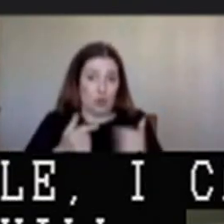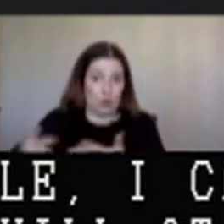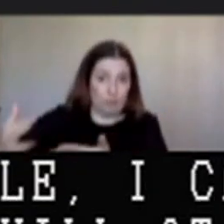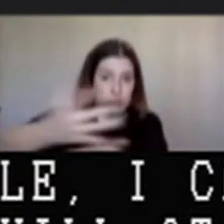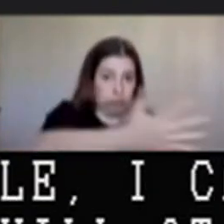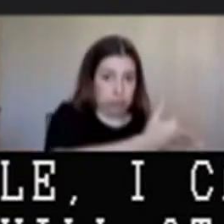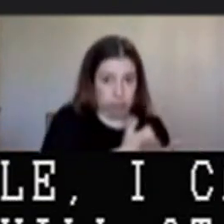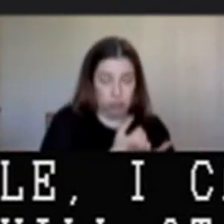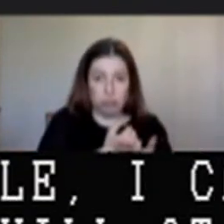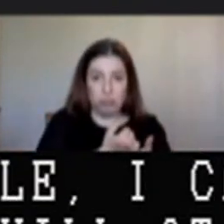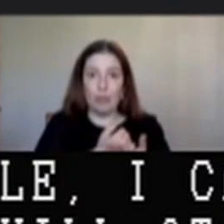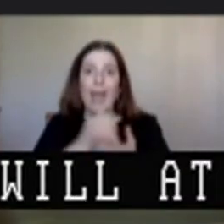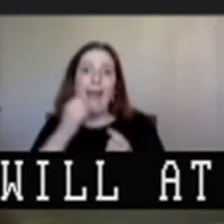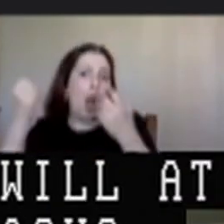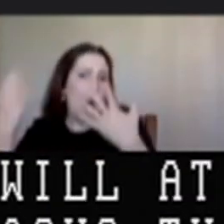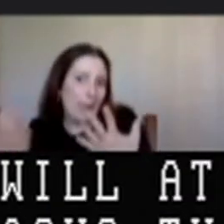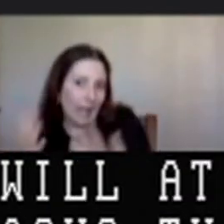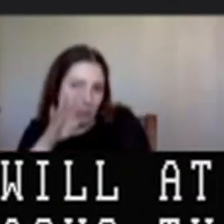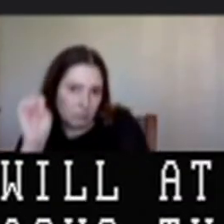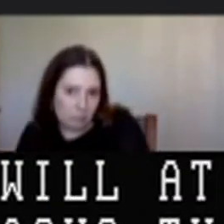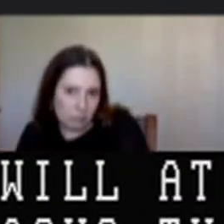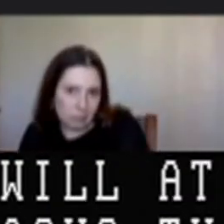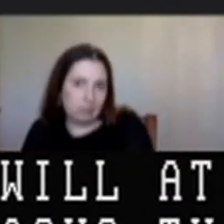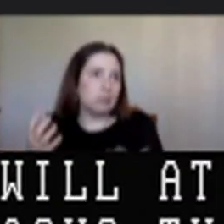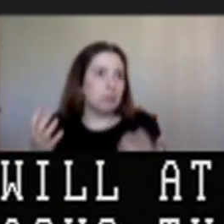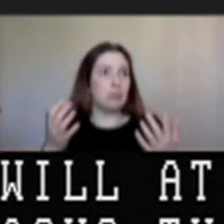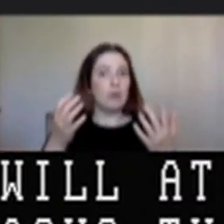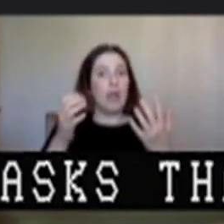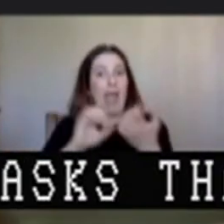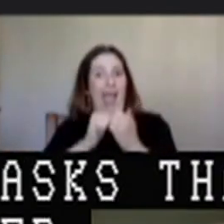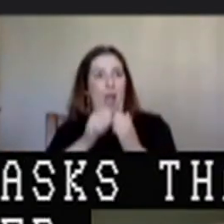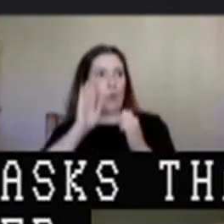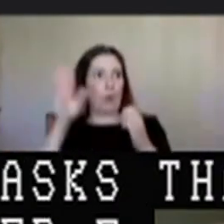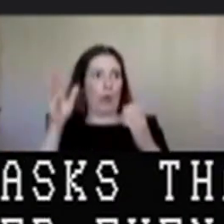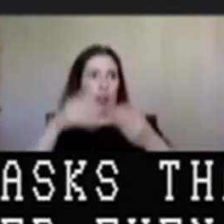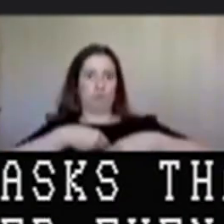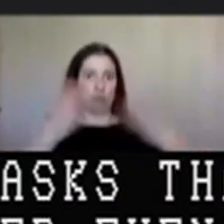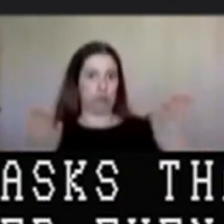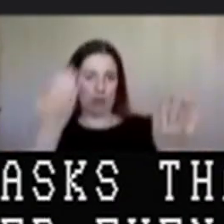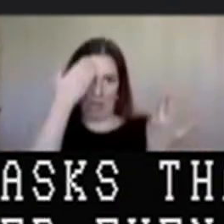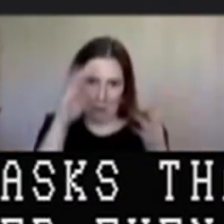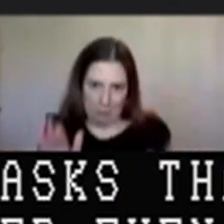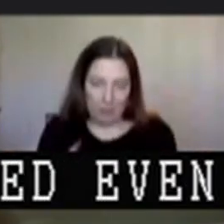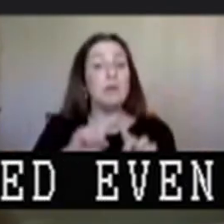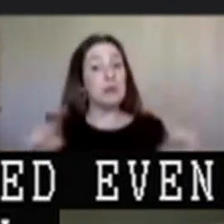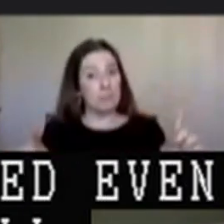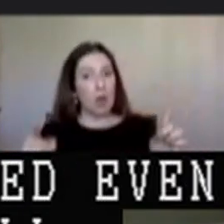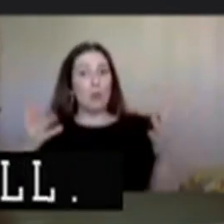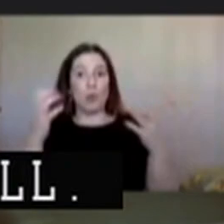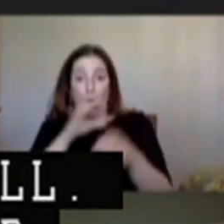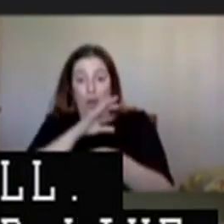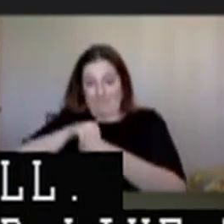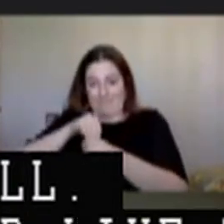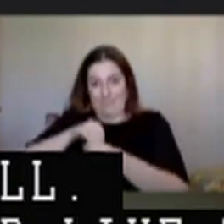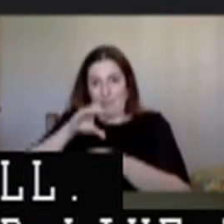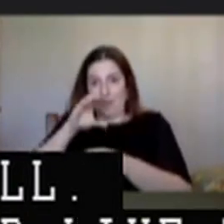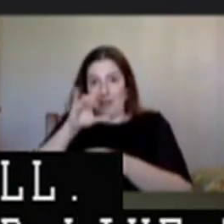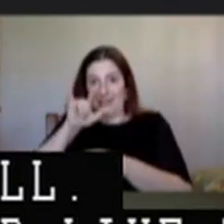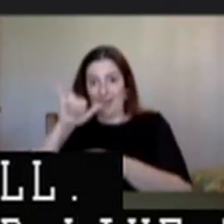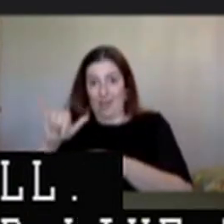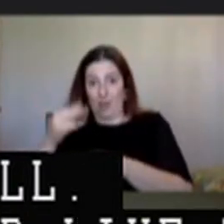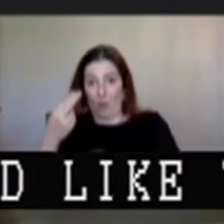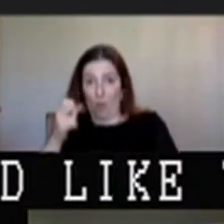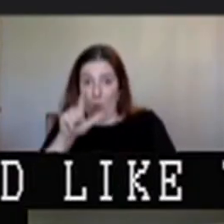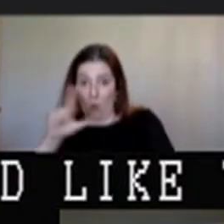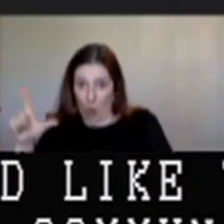masks that we can give out as needed, even if it's just in City Hall. We would like to do it for the broader community, and we're in discussions